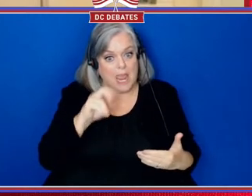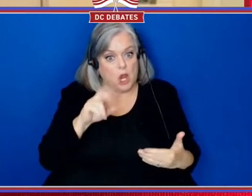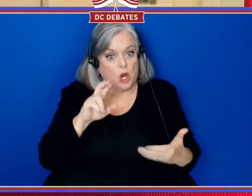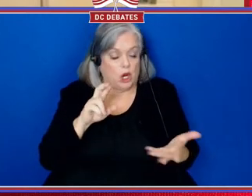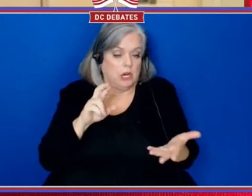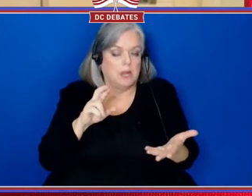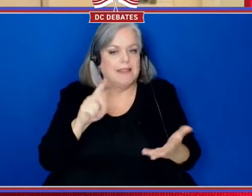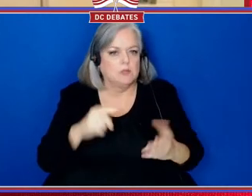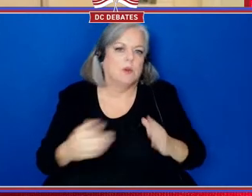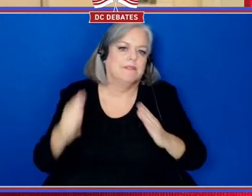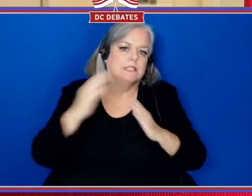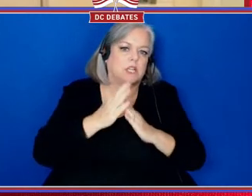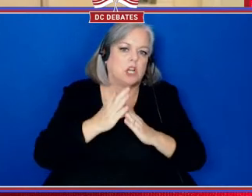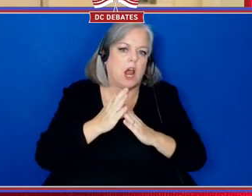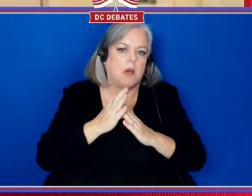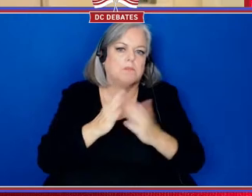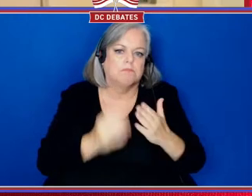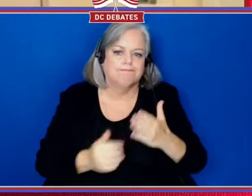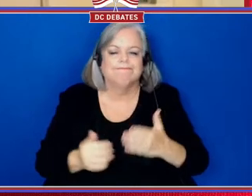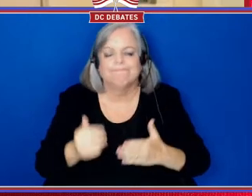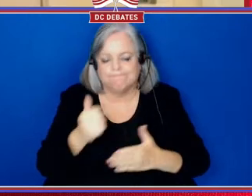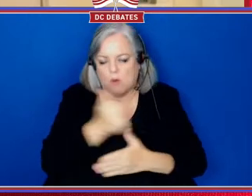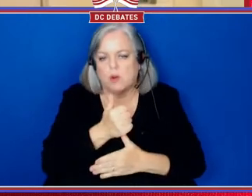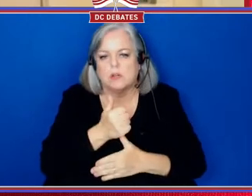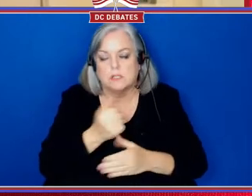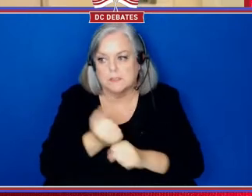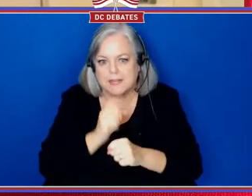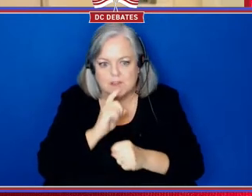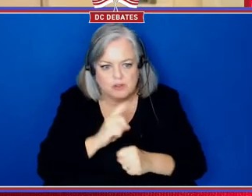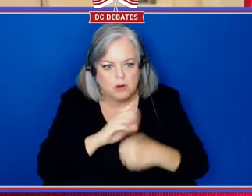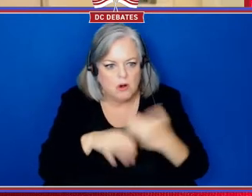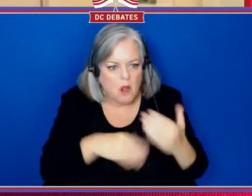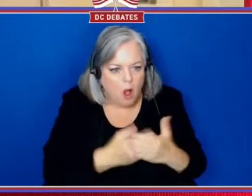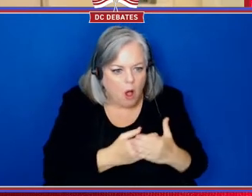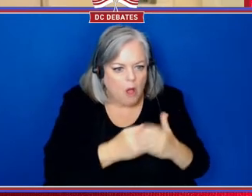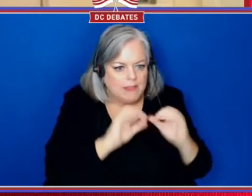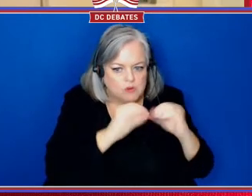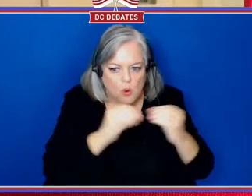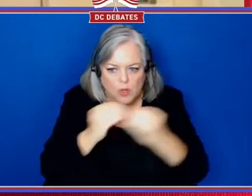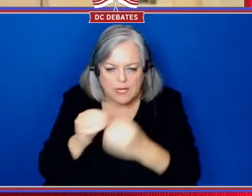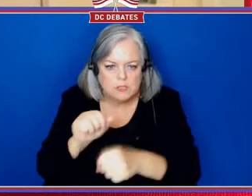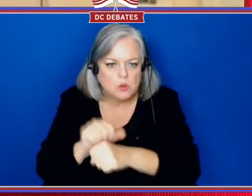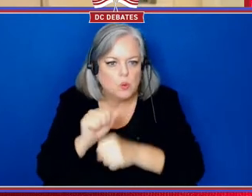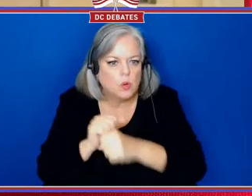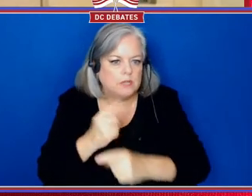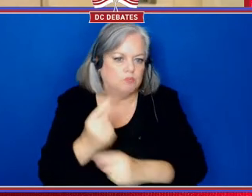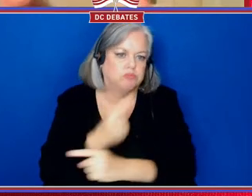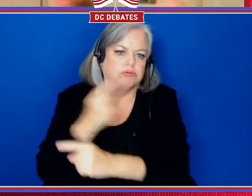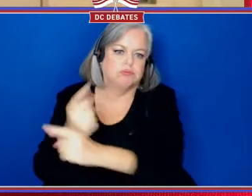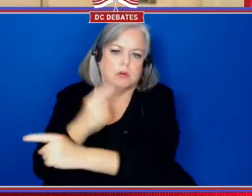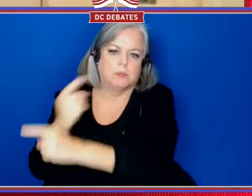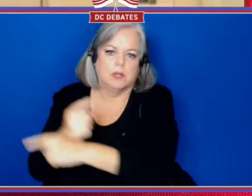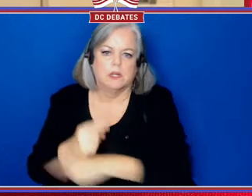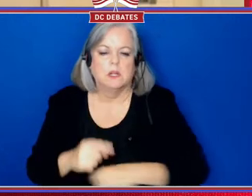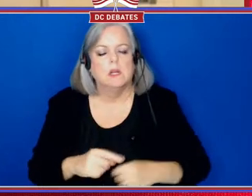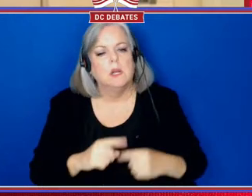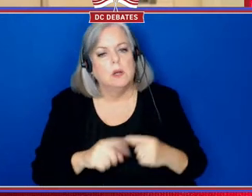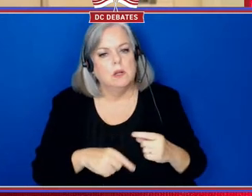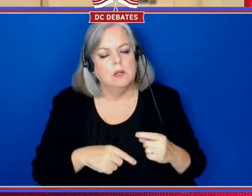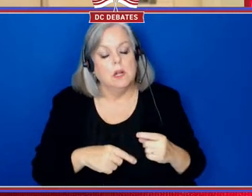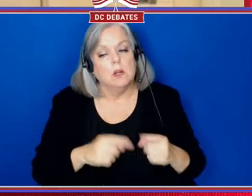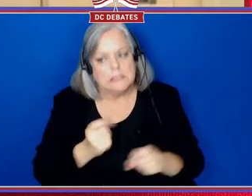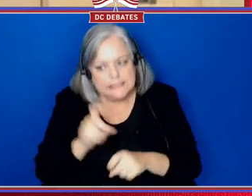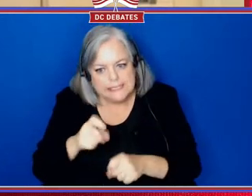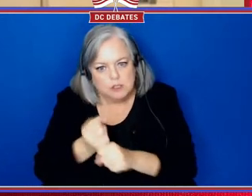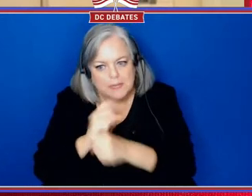agency is working as it should. When we talk with these demographics, we need to ensure that those victims of sexual